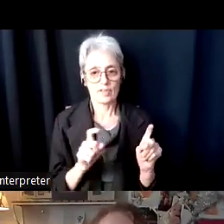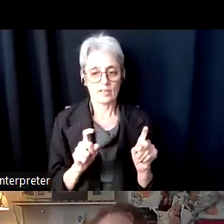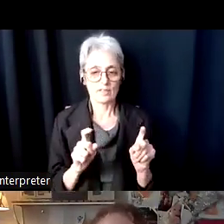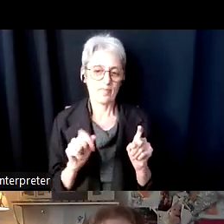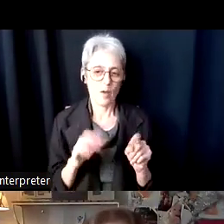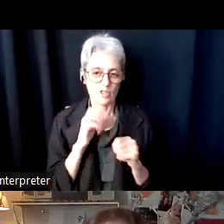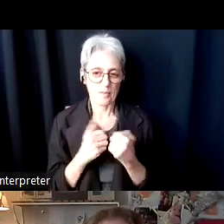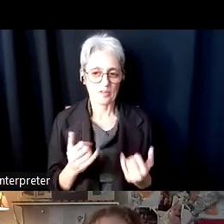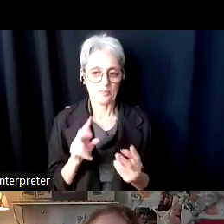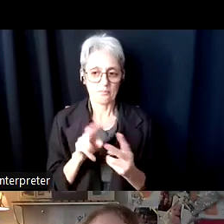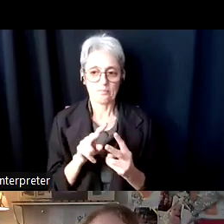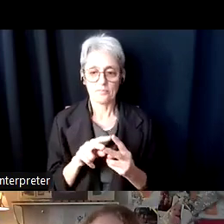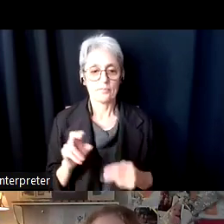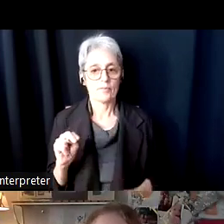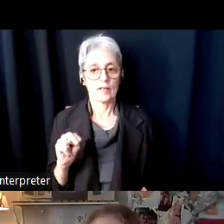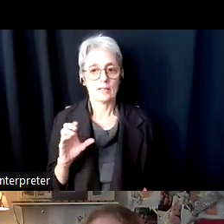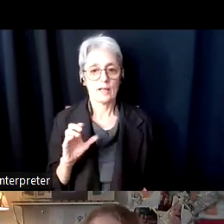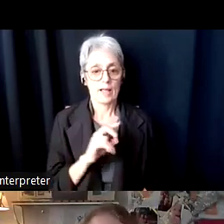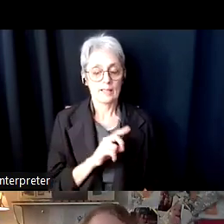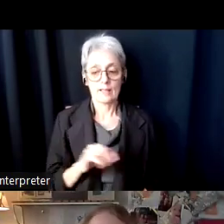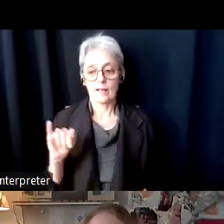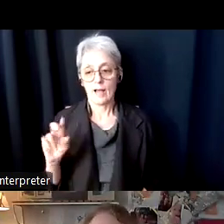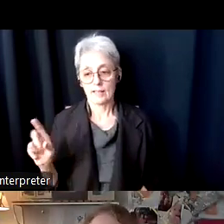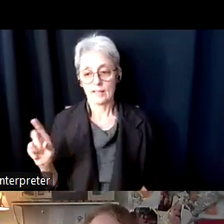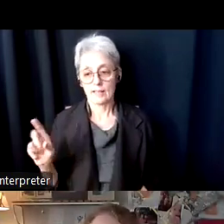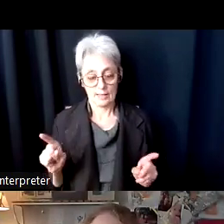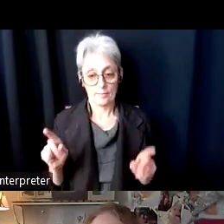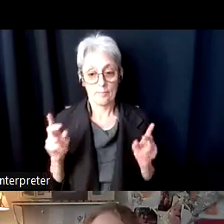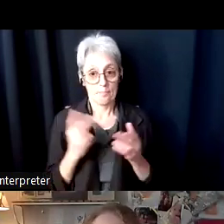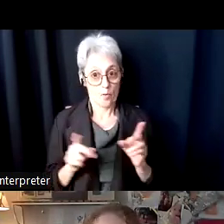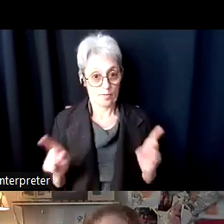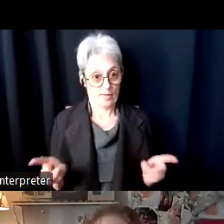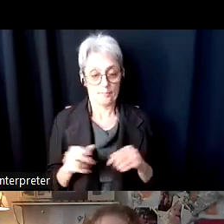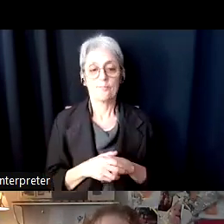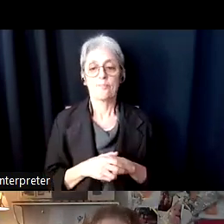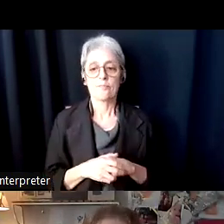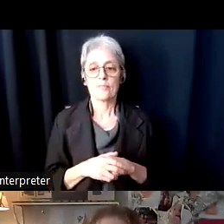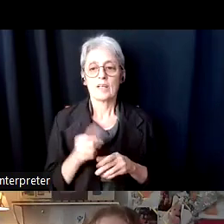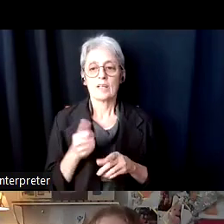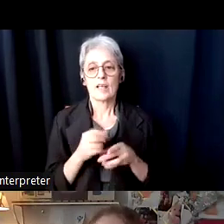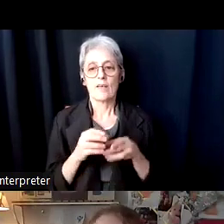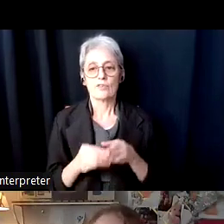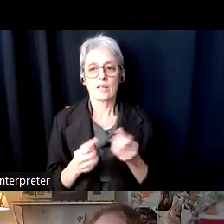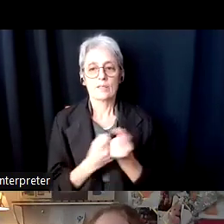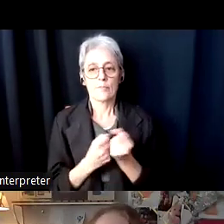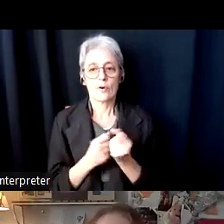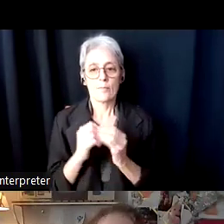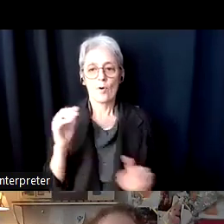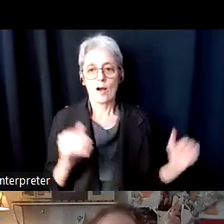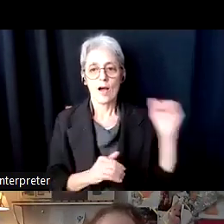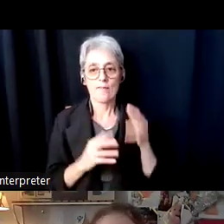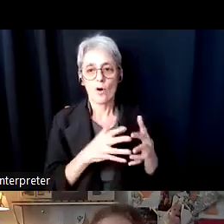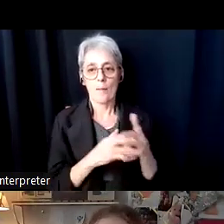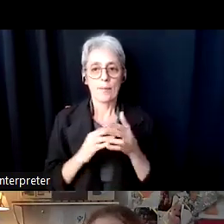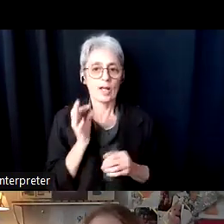both the NCI-AD and NCI-IDD surveys, we see the use of self-directed supports is higher for American Indian and Alaska